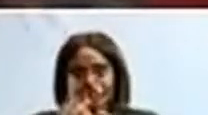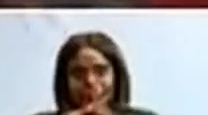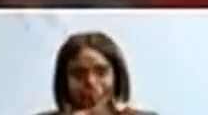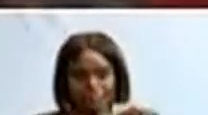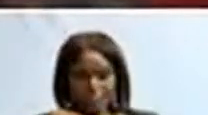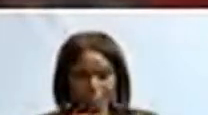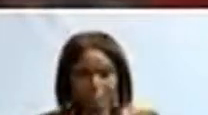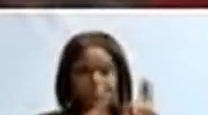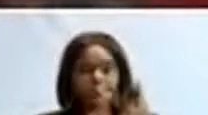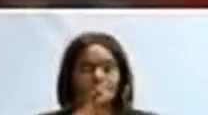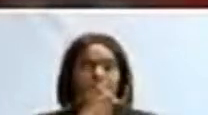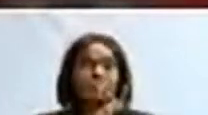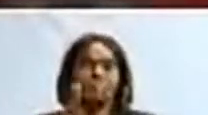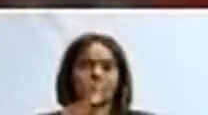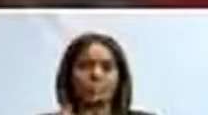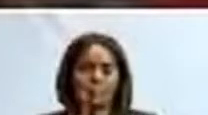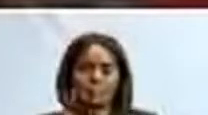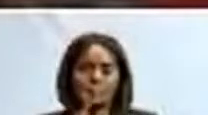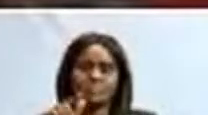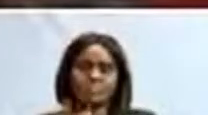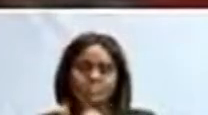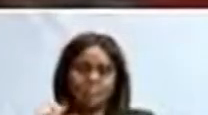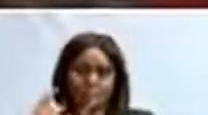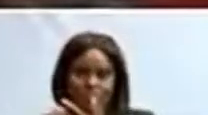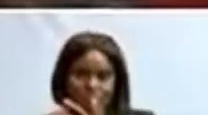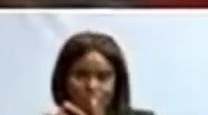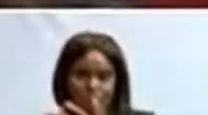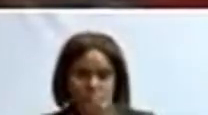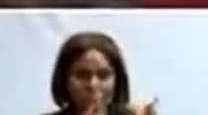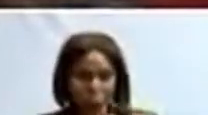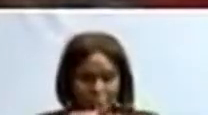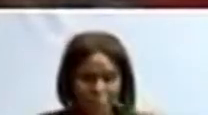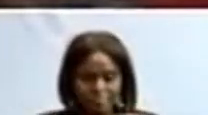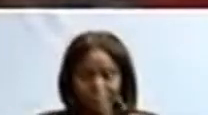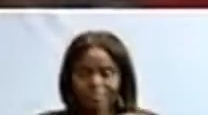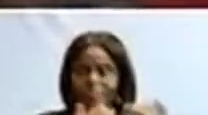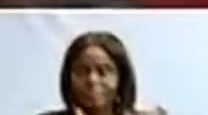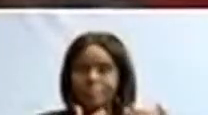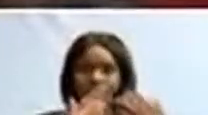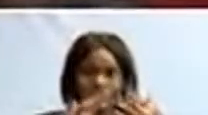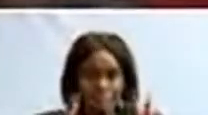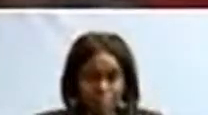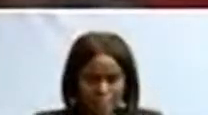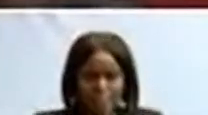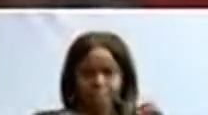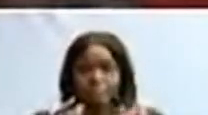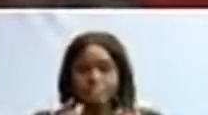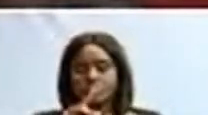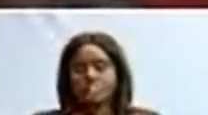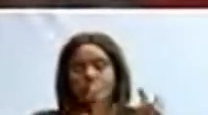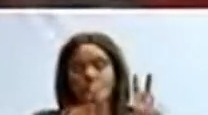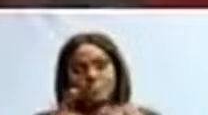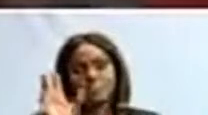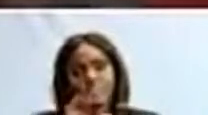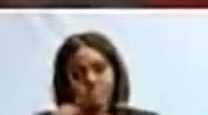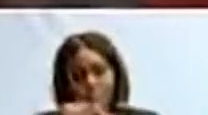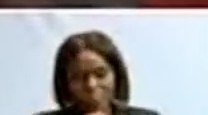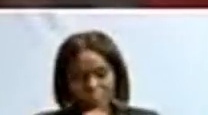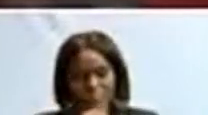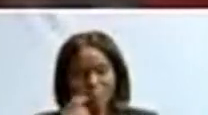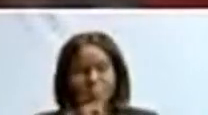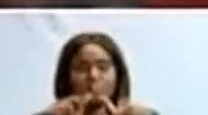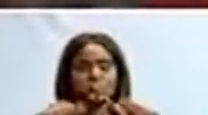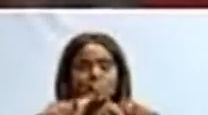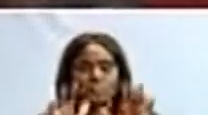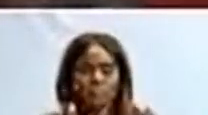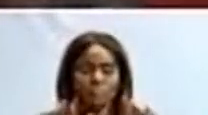management response cause of query. Management wishes to acknowledge the observations made by the